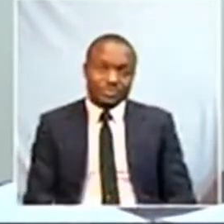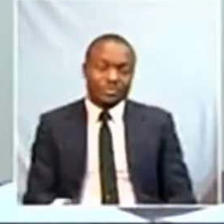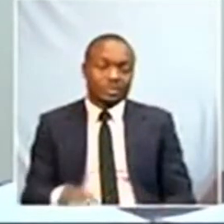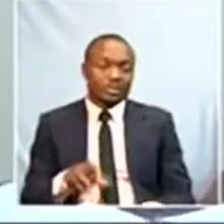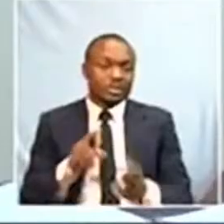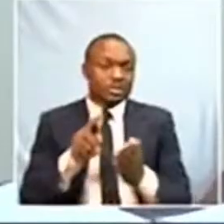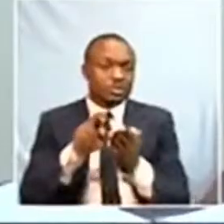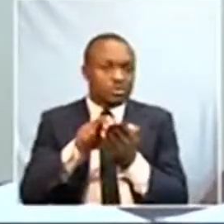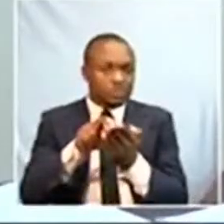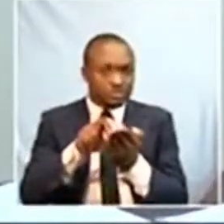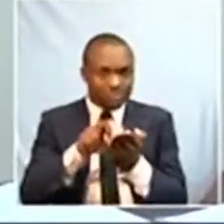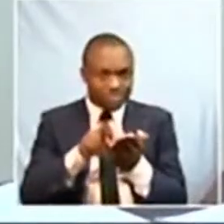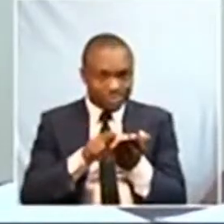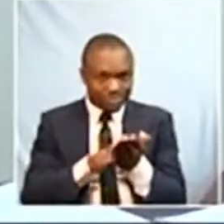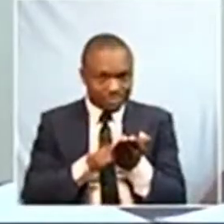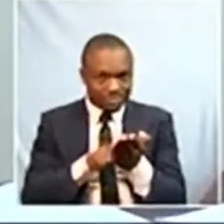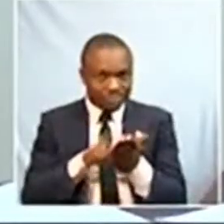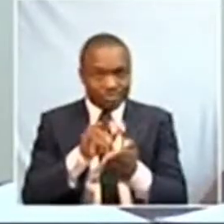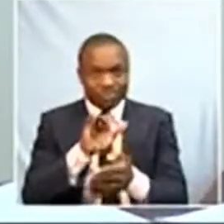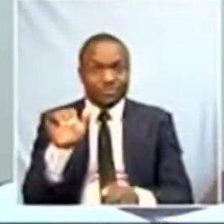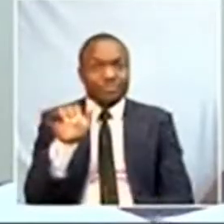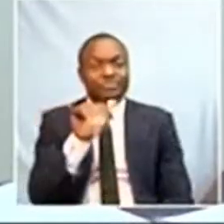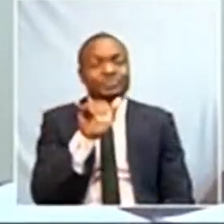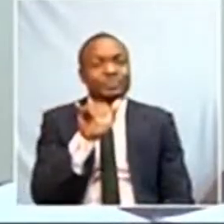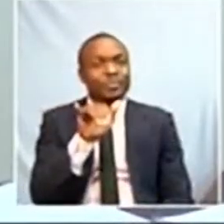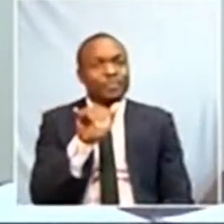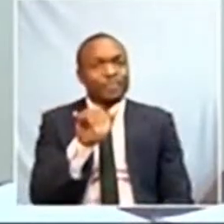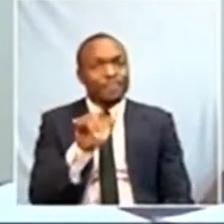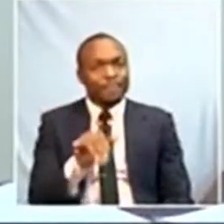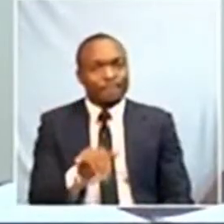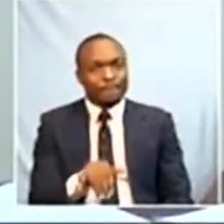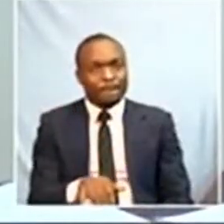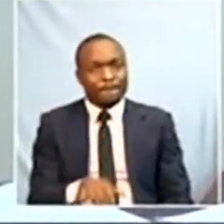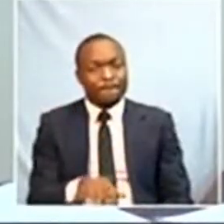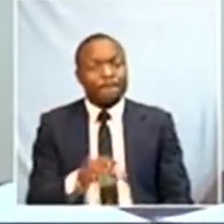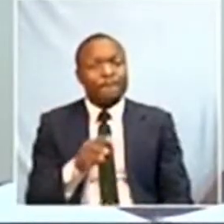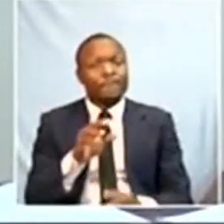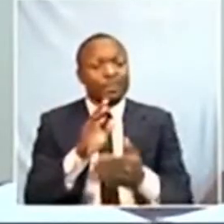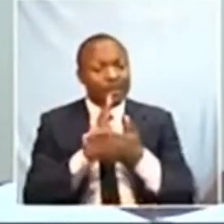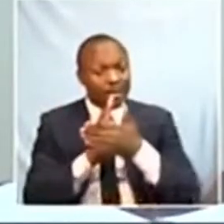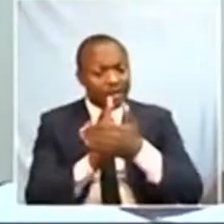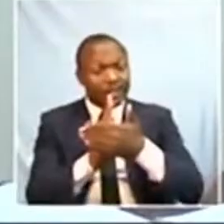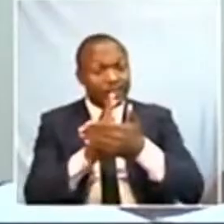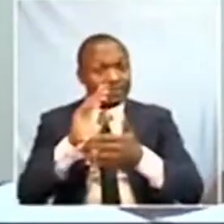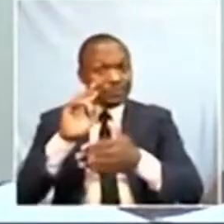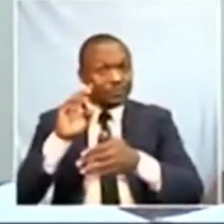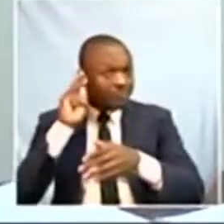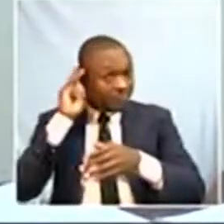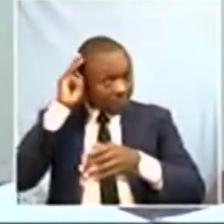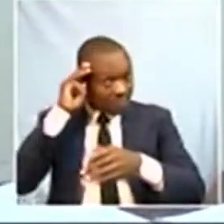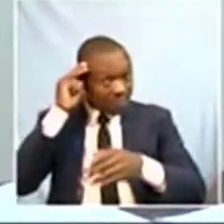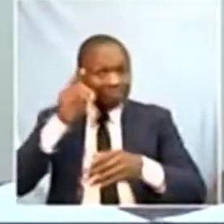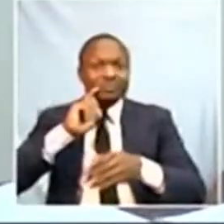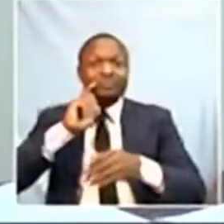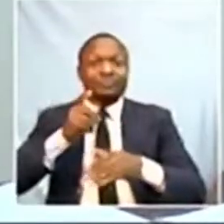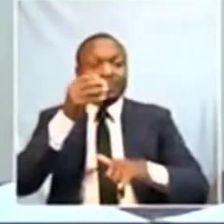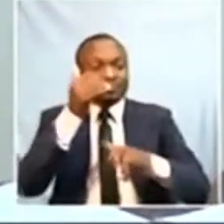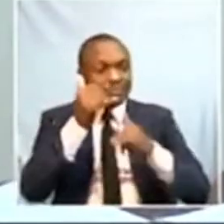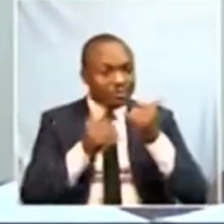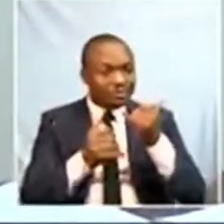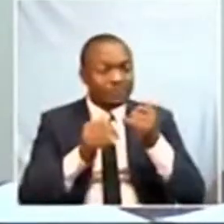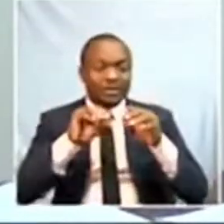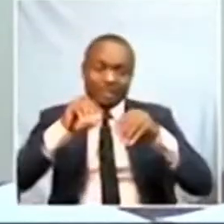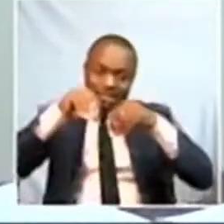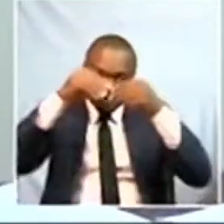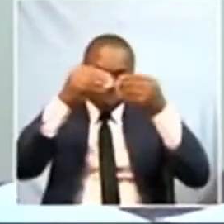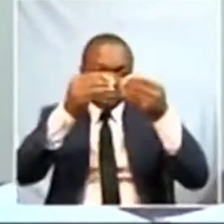regulations or the standard or the guidance from the ministry is that they are supposed to be completed and handed